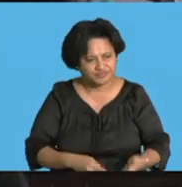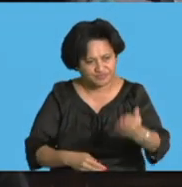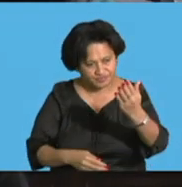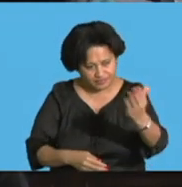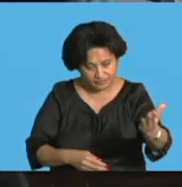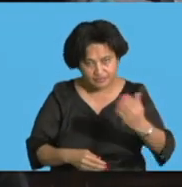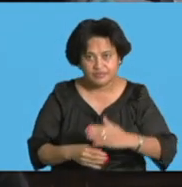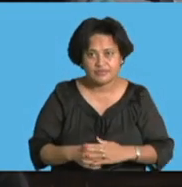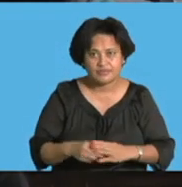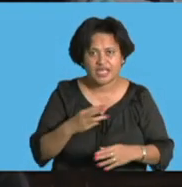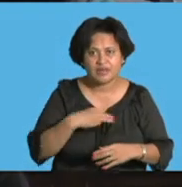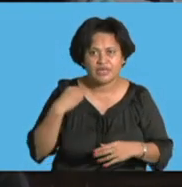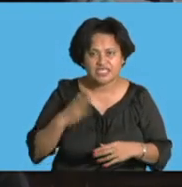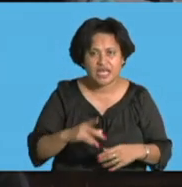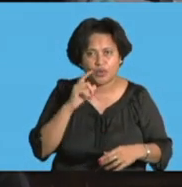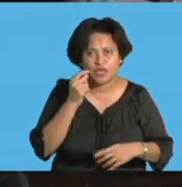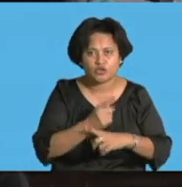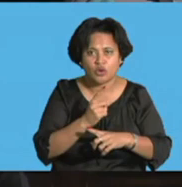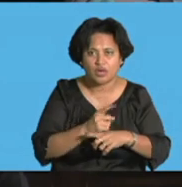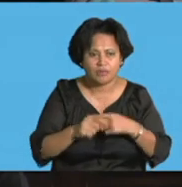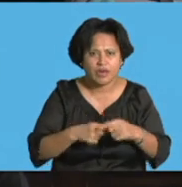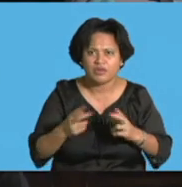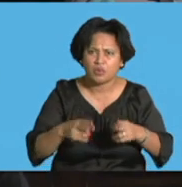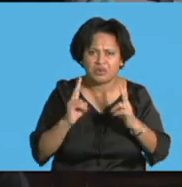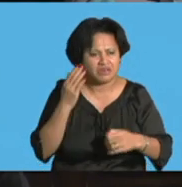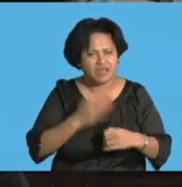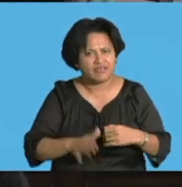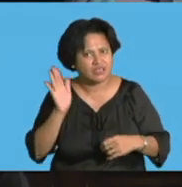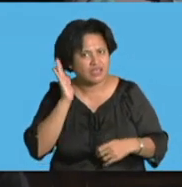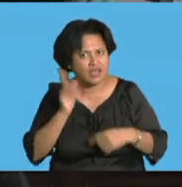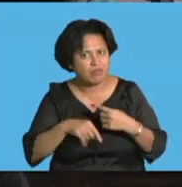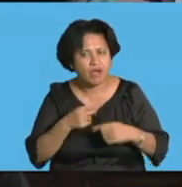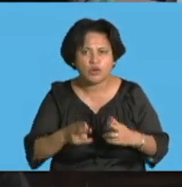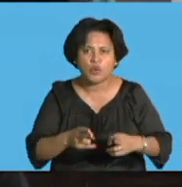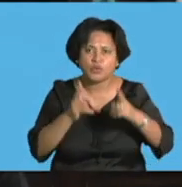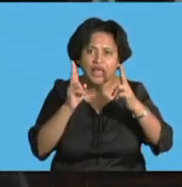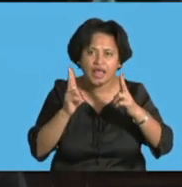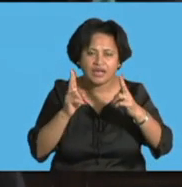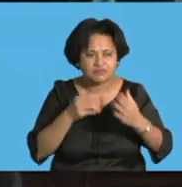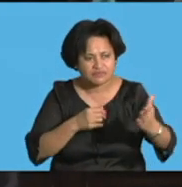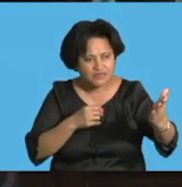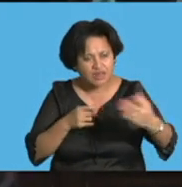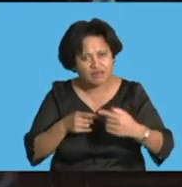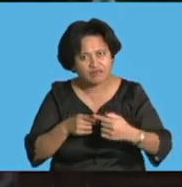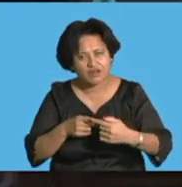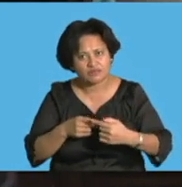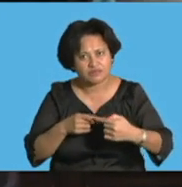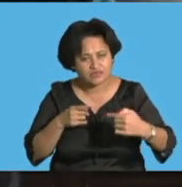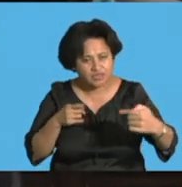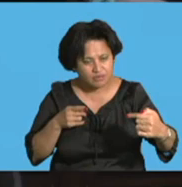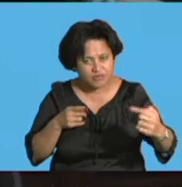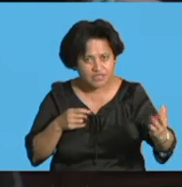the hotel industry, but I did not hear from him, Mr. Speaker, sir. What he spoke about